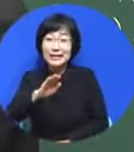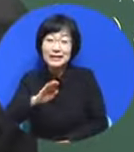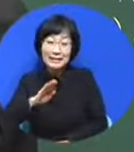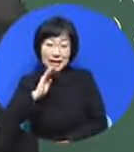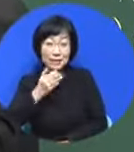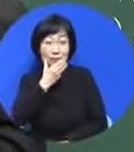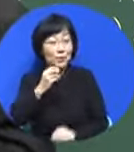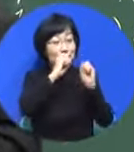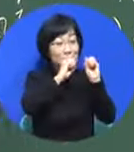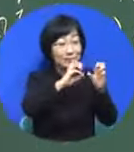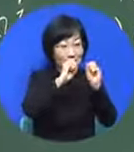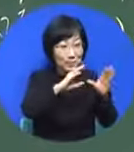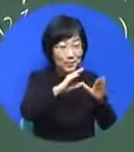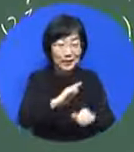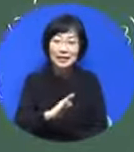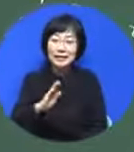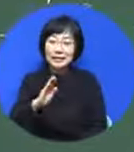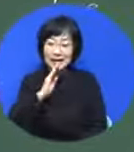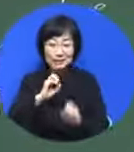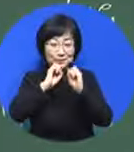remain.